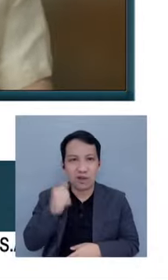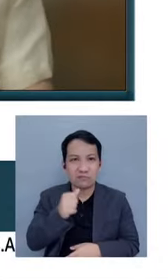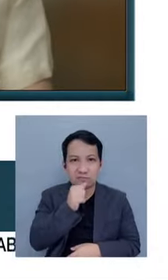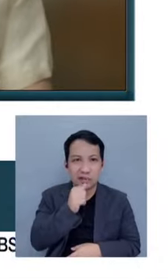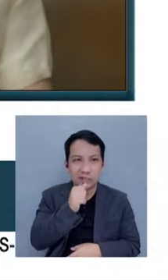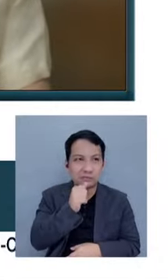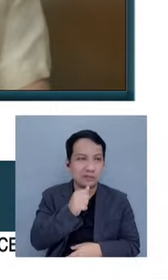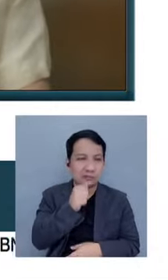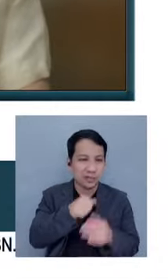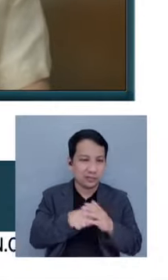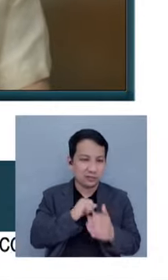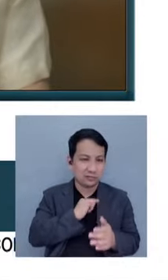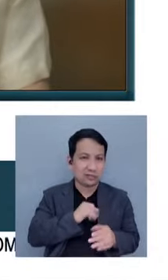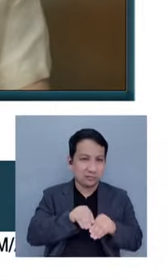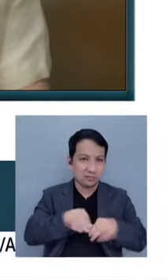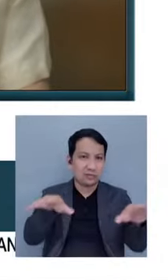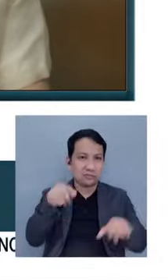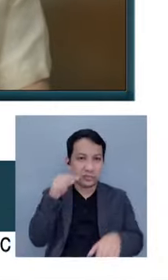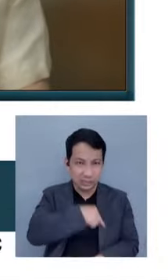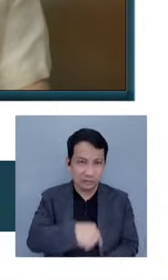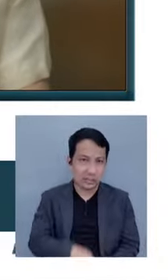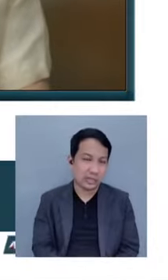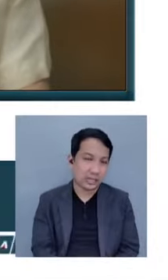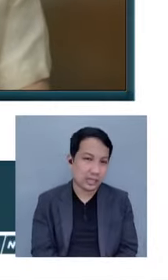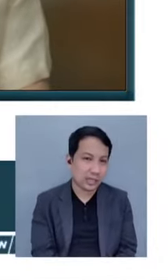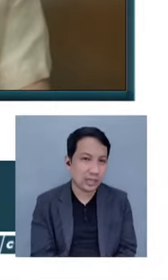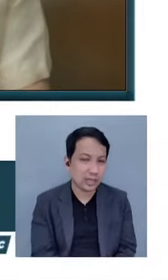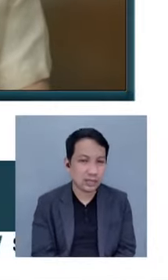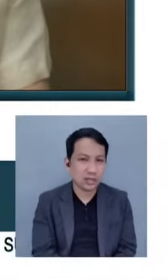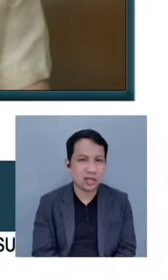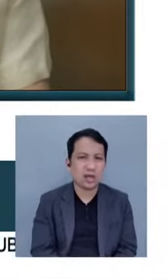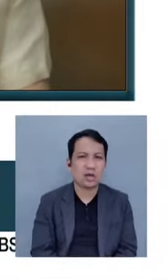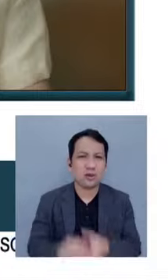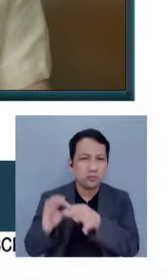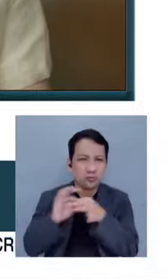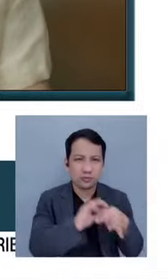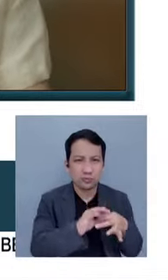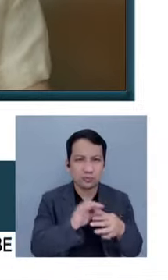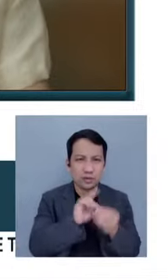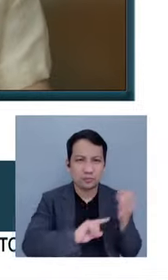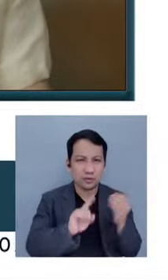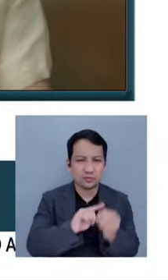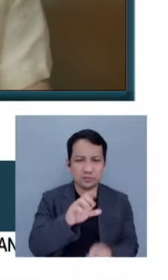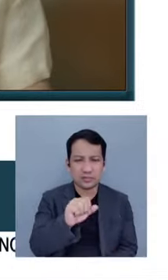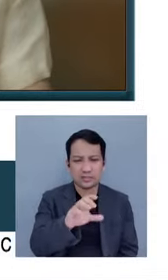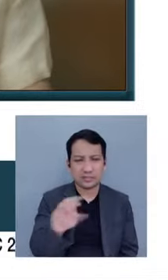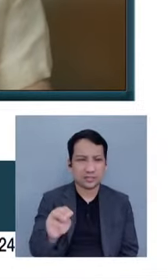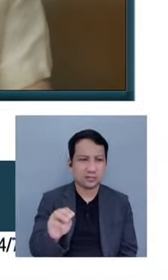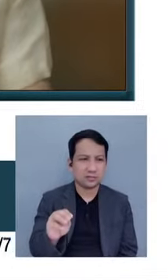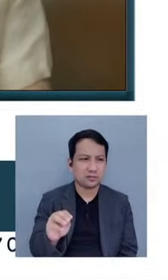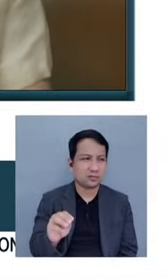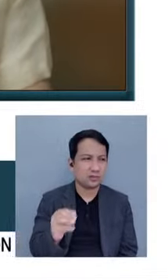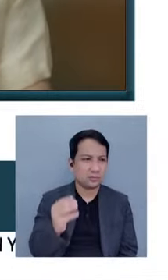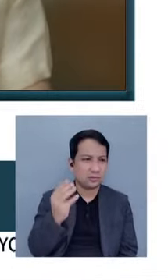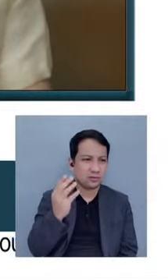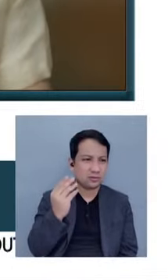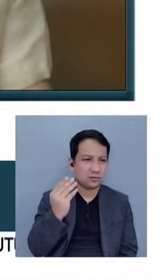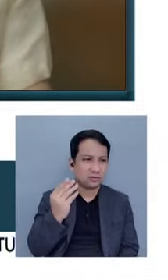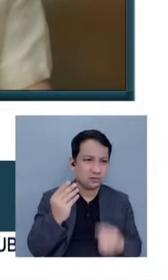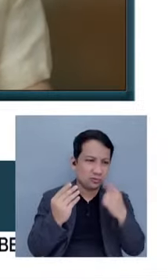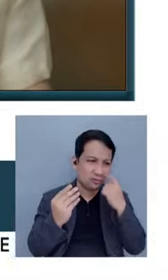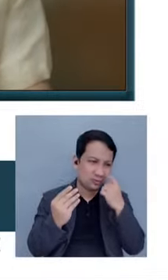correlation here between the scams that people fall for and falling